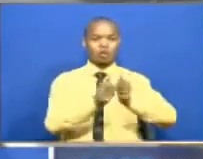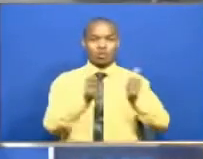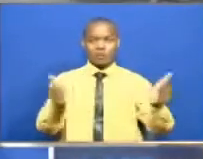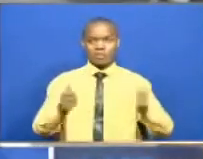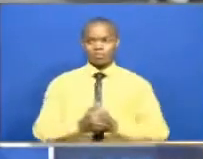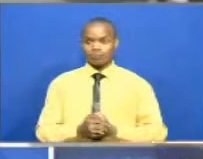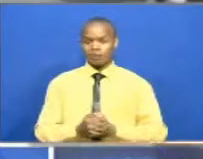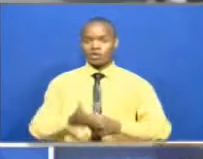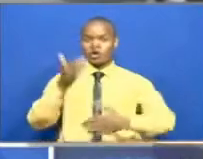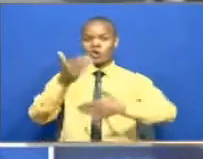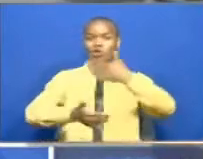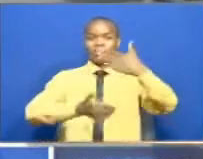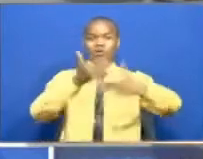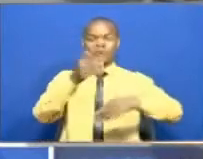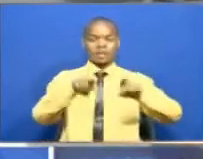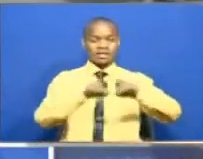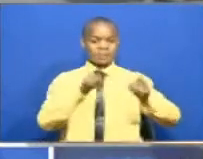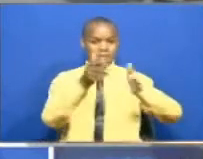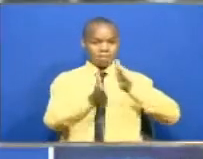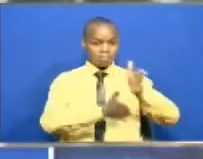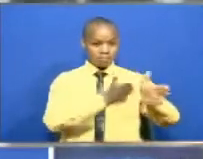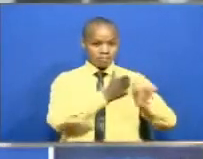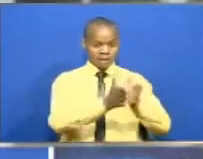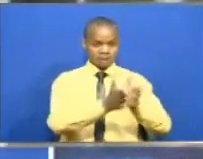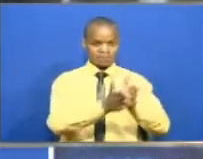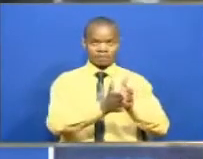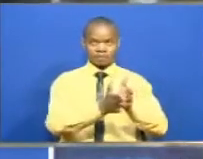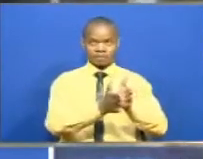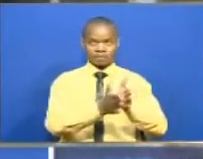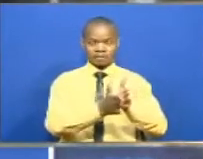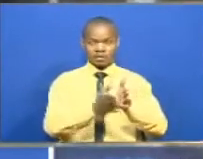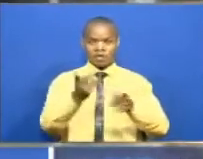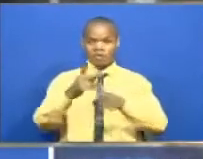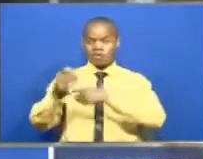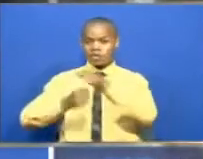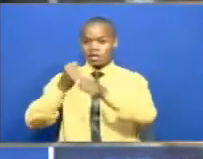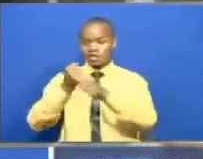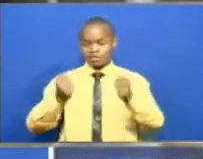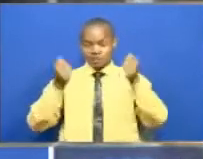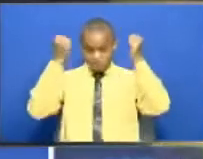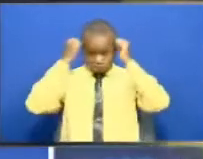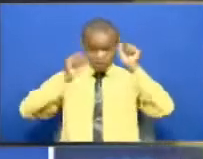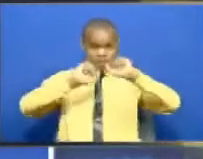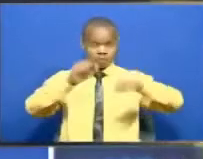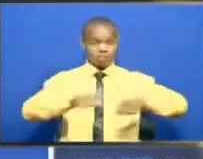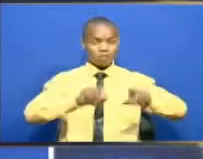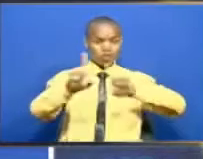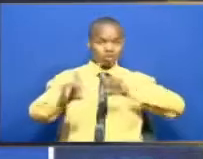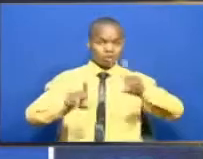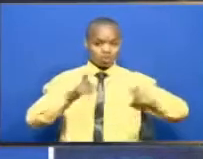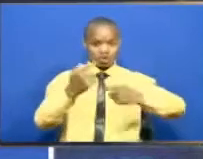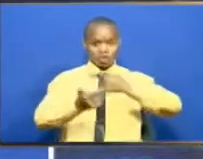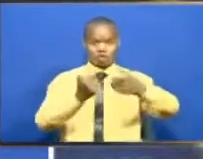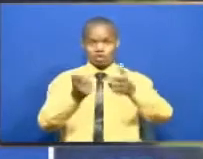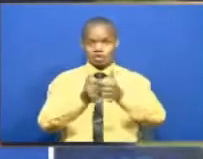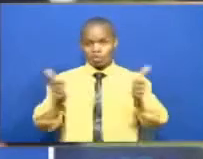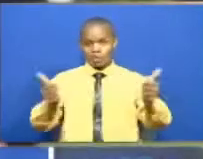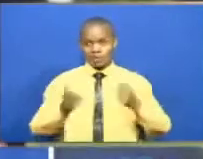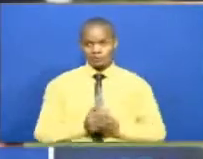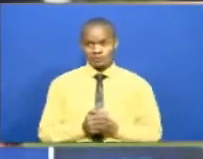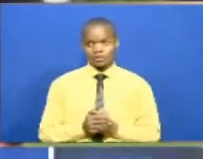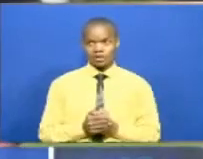also set to recall some of the fourth-year students in different faculties to sit for the examinations. There was a first group that